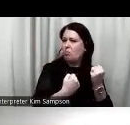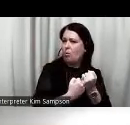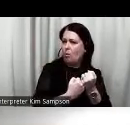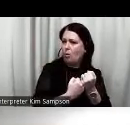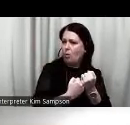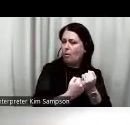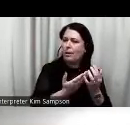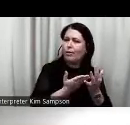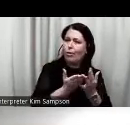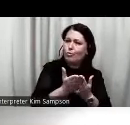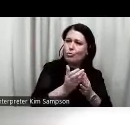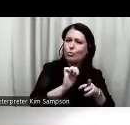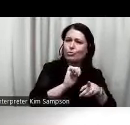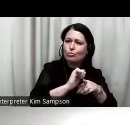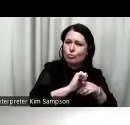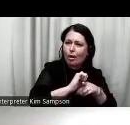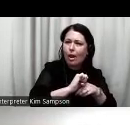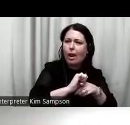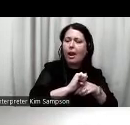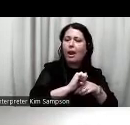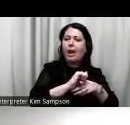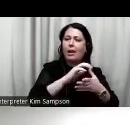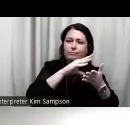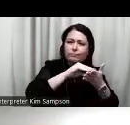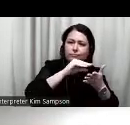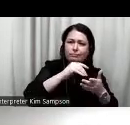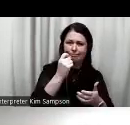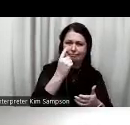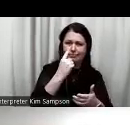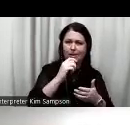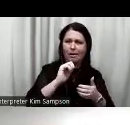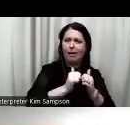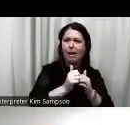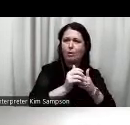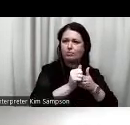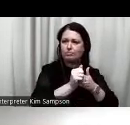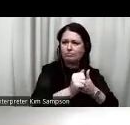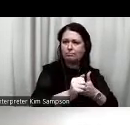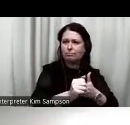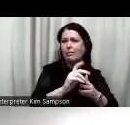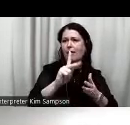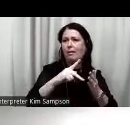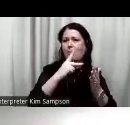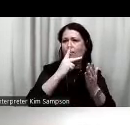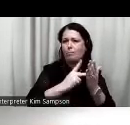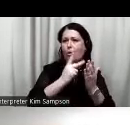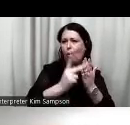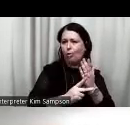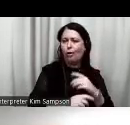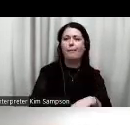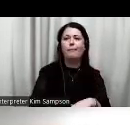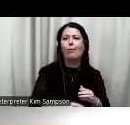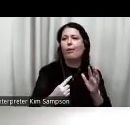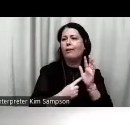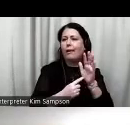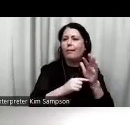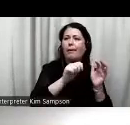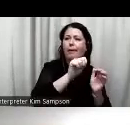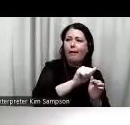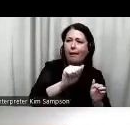through a training to learn how to facilitate a program. So things like any of the 12-step